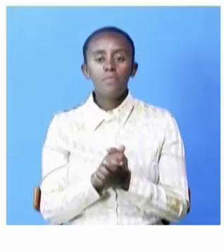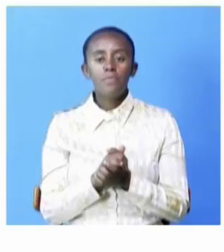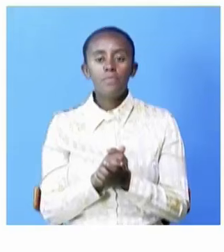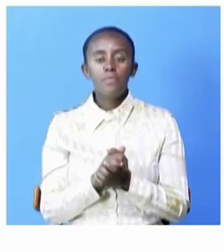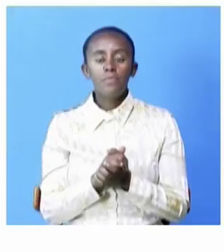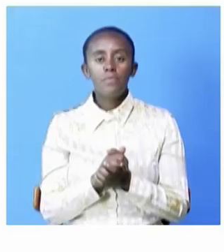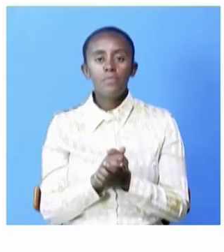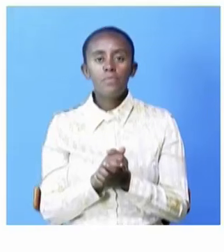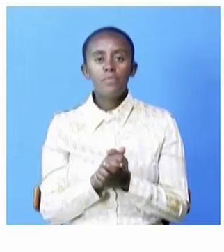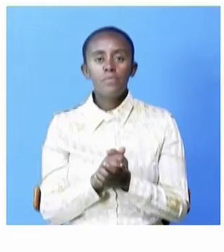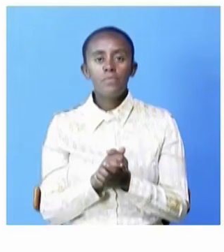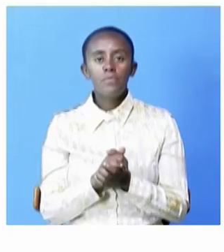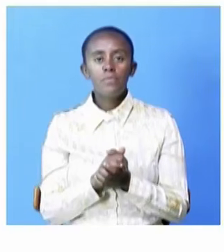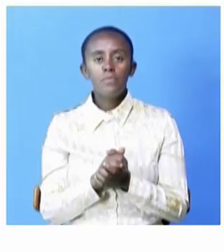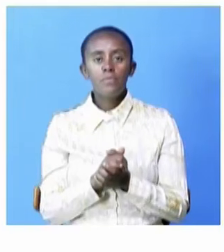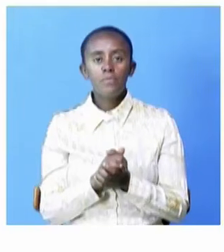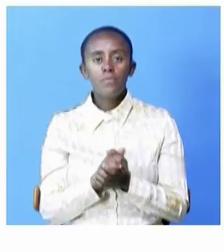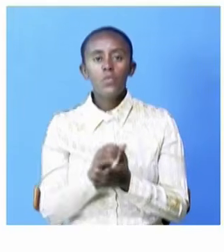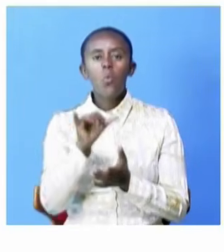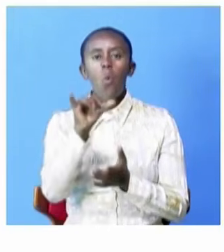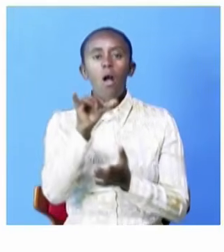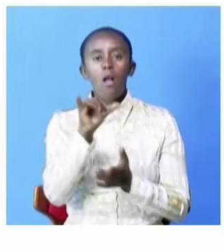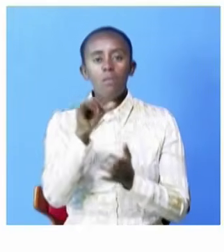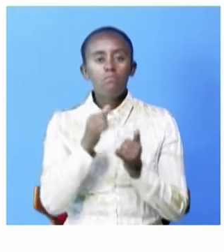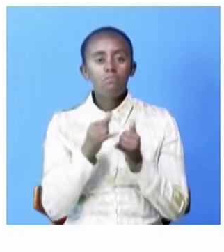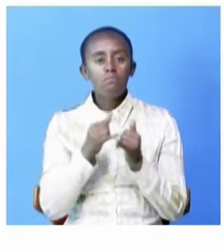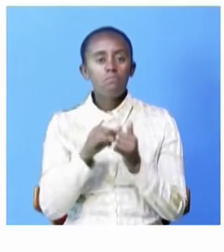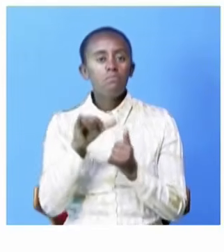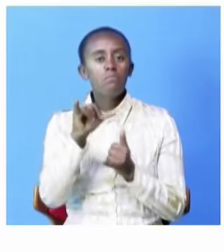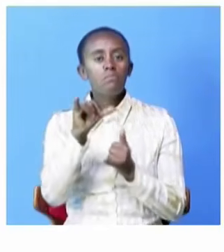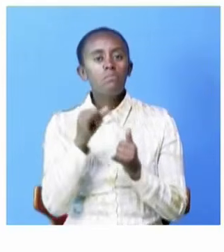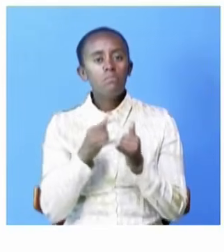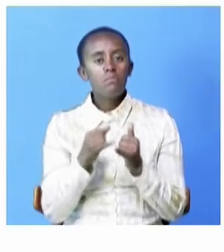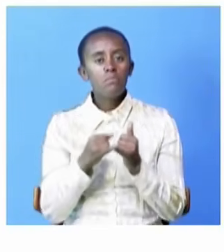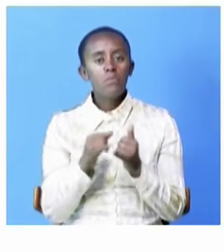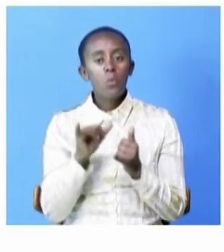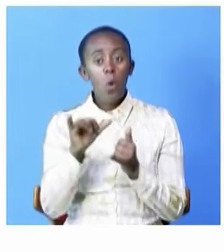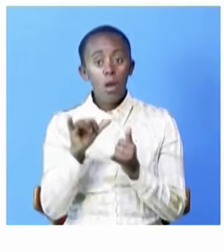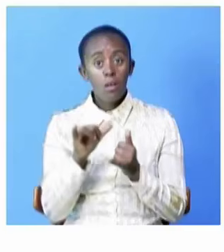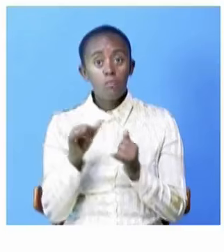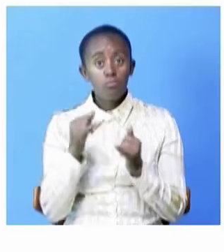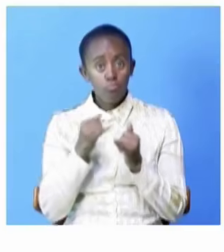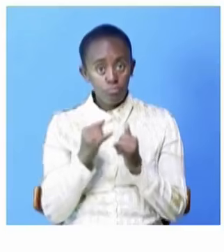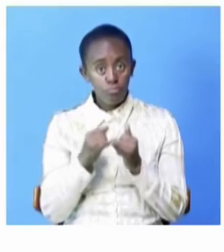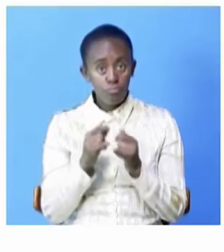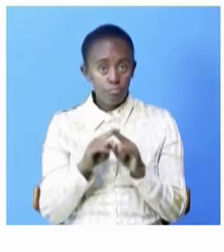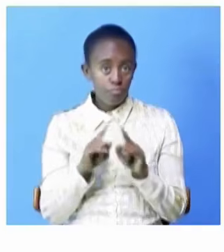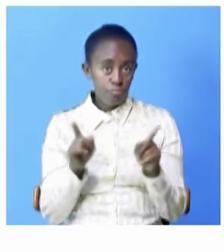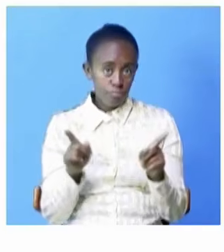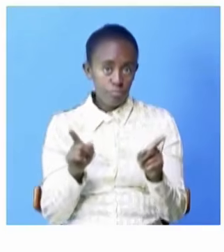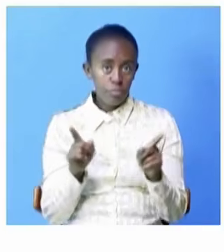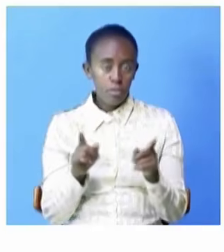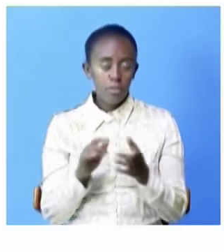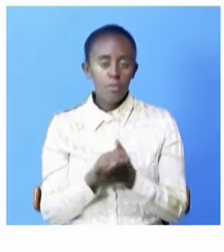in Y? Verbs that end in Y, but